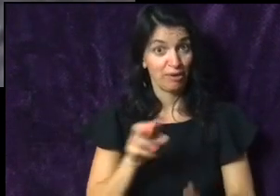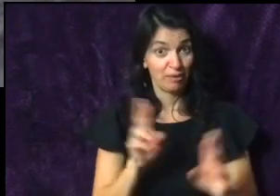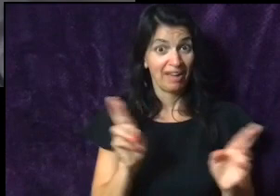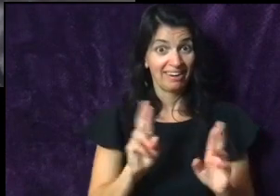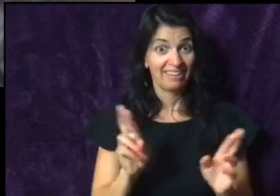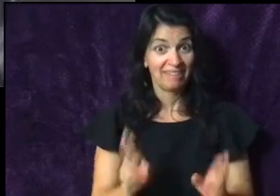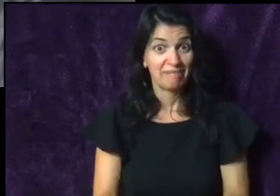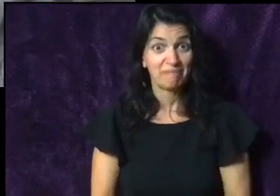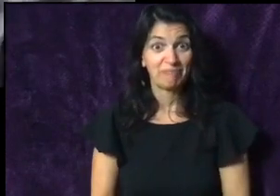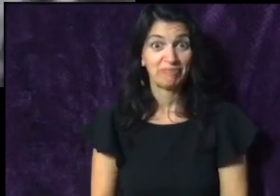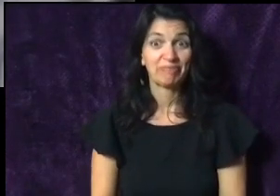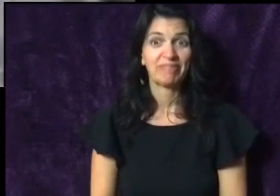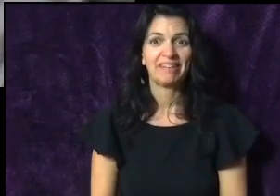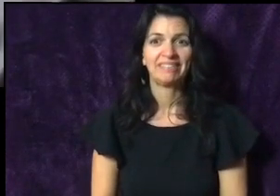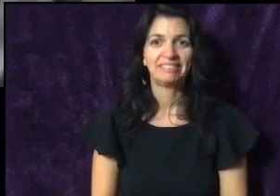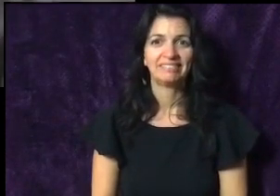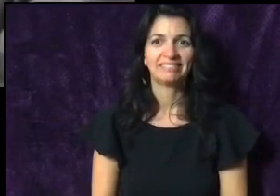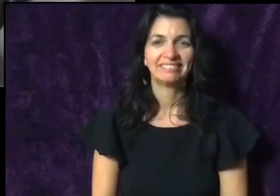Are you ready?